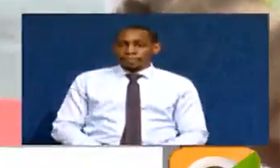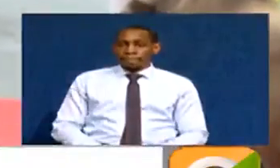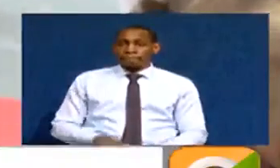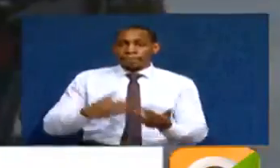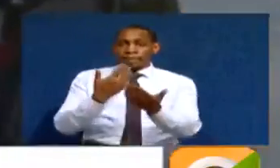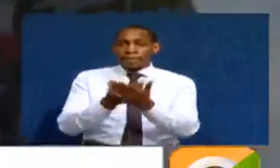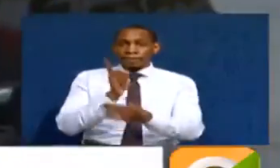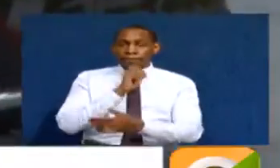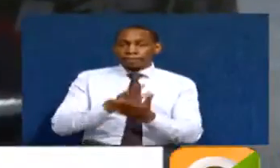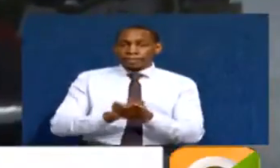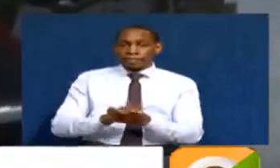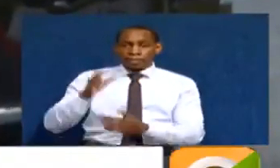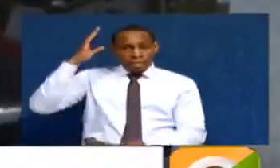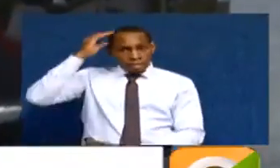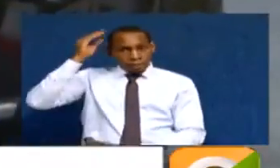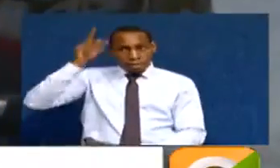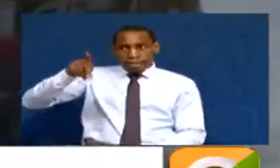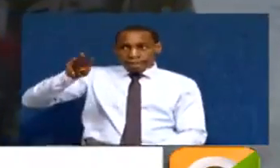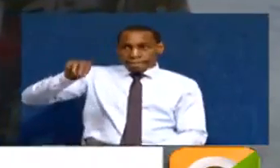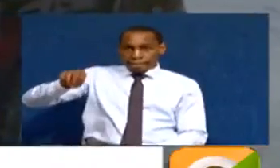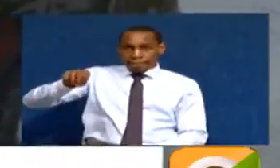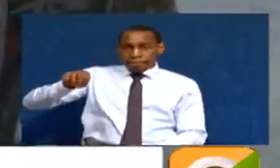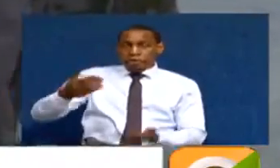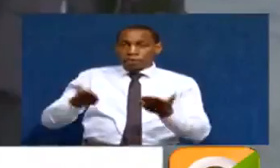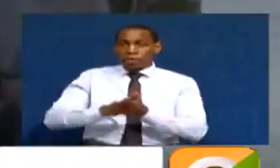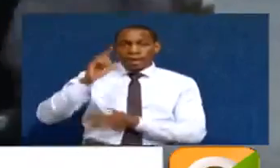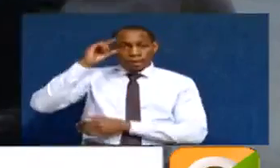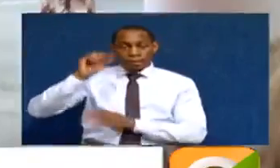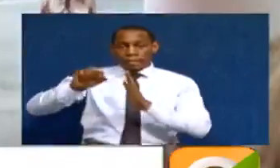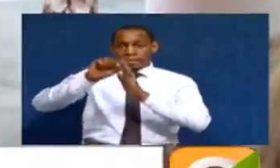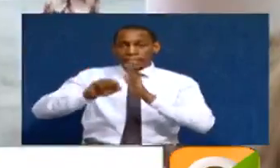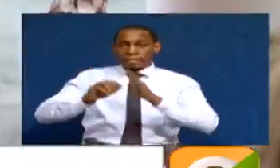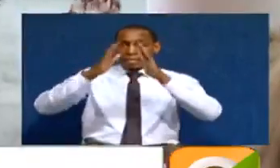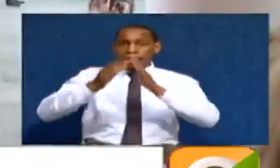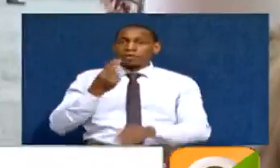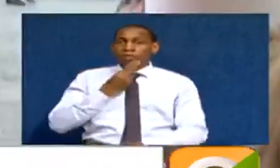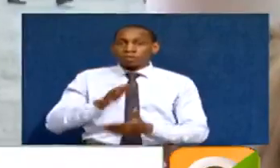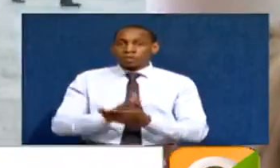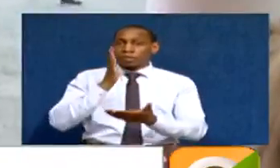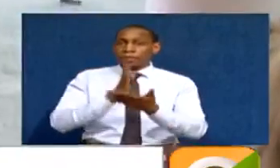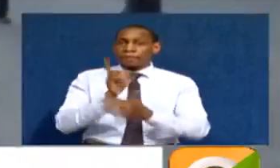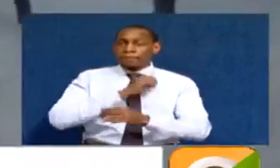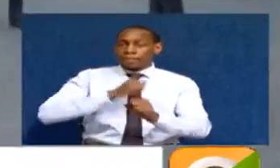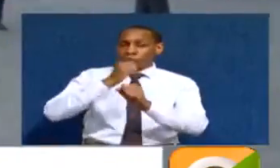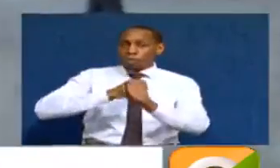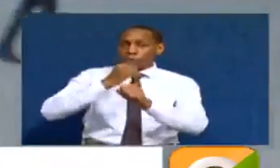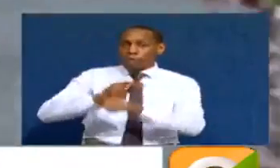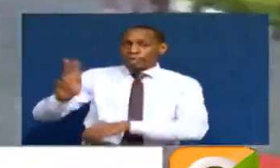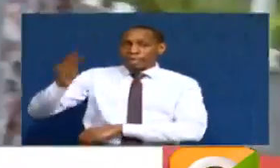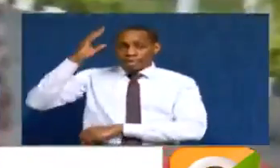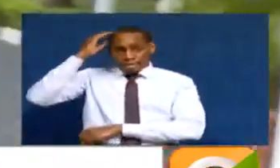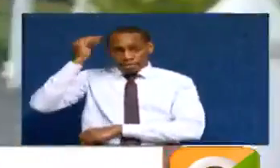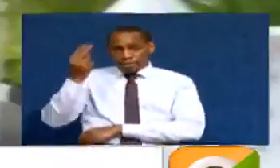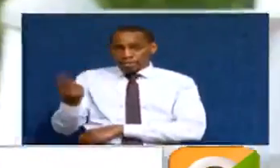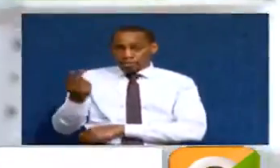The arrival of Somalia Prime Minister Mohammed Hussein Roble at the Mombasa State House Tuesday rubber-stamped efforts by Kenya and